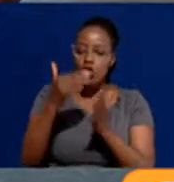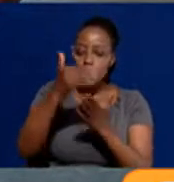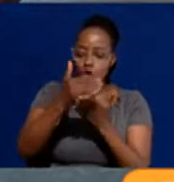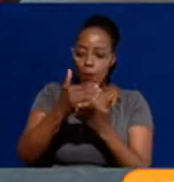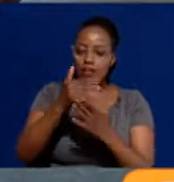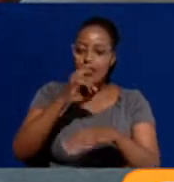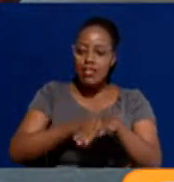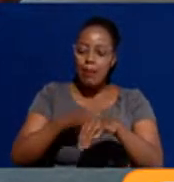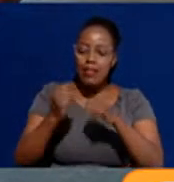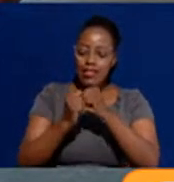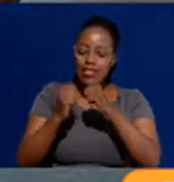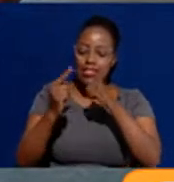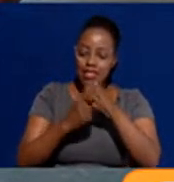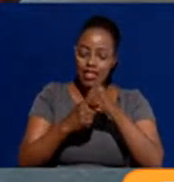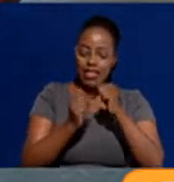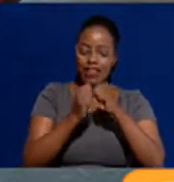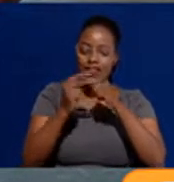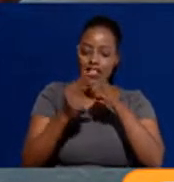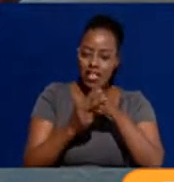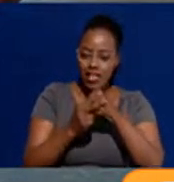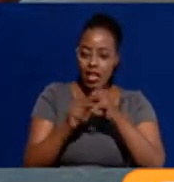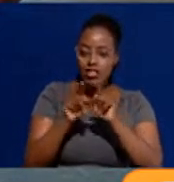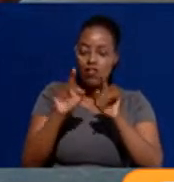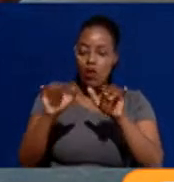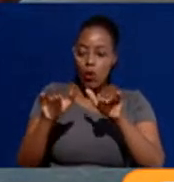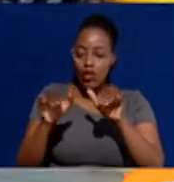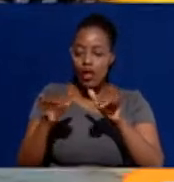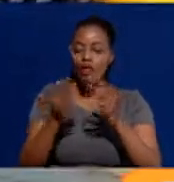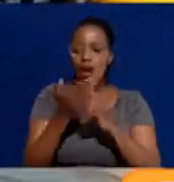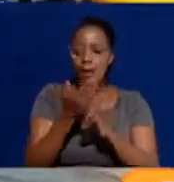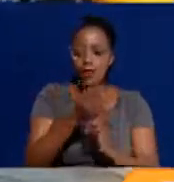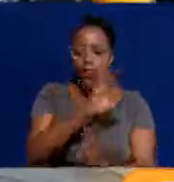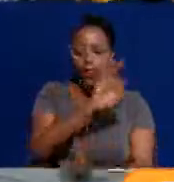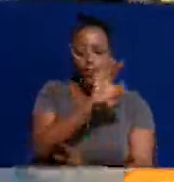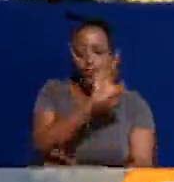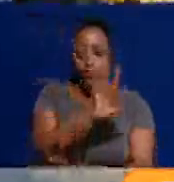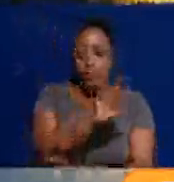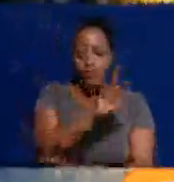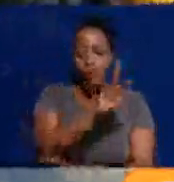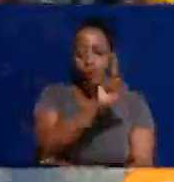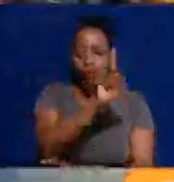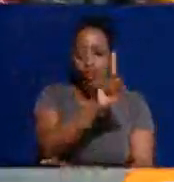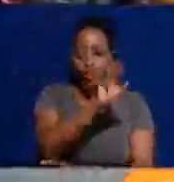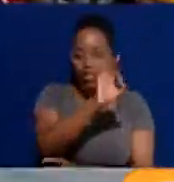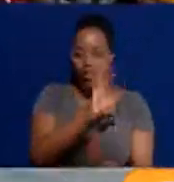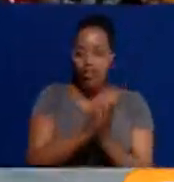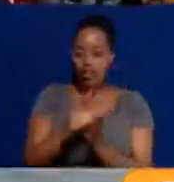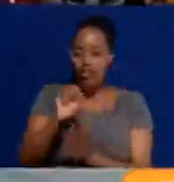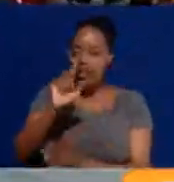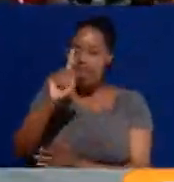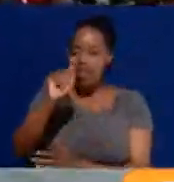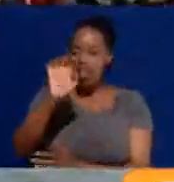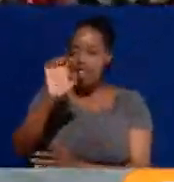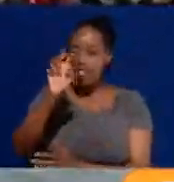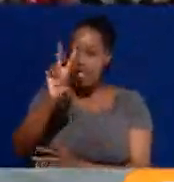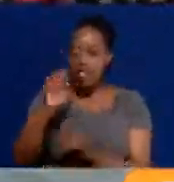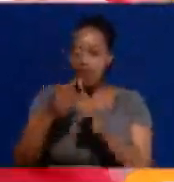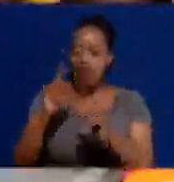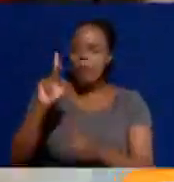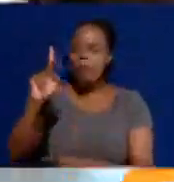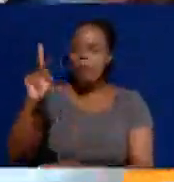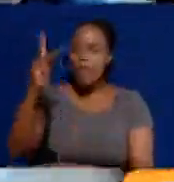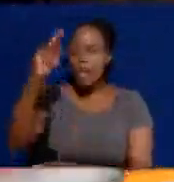in 67-kilogram welterweight bout between Fred Omondi of KDF and Steve Olang of